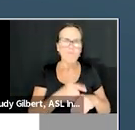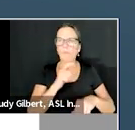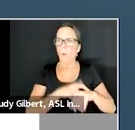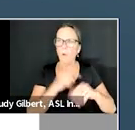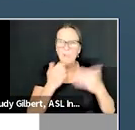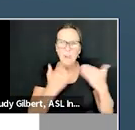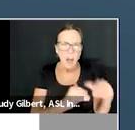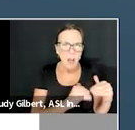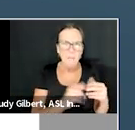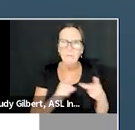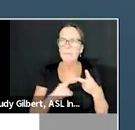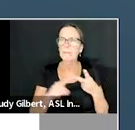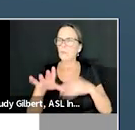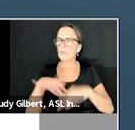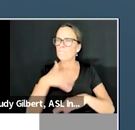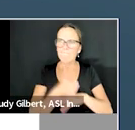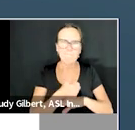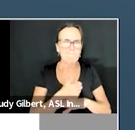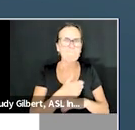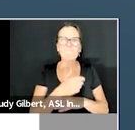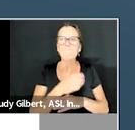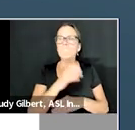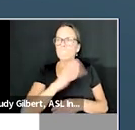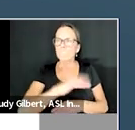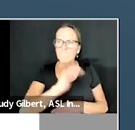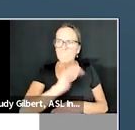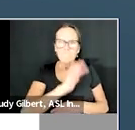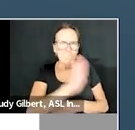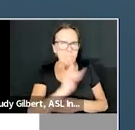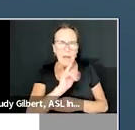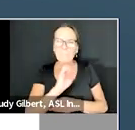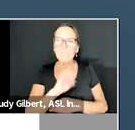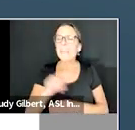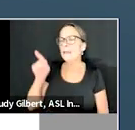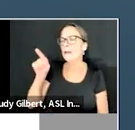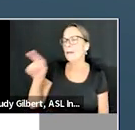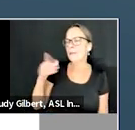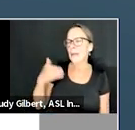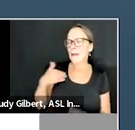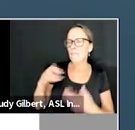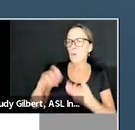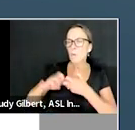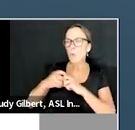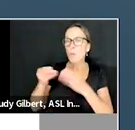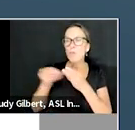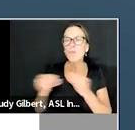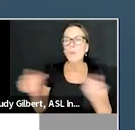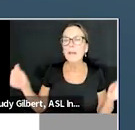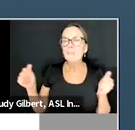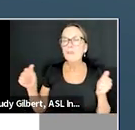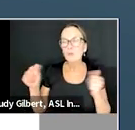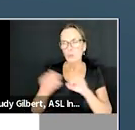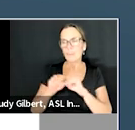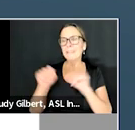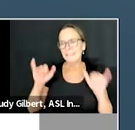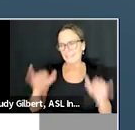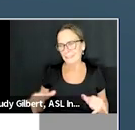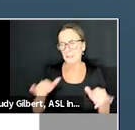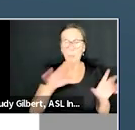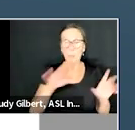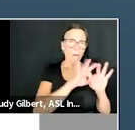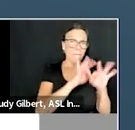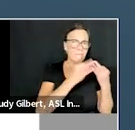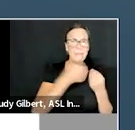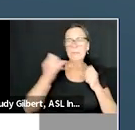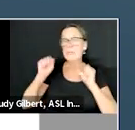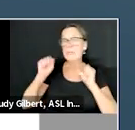implementing the student's IEP, there is something called a problem resolution system, which families can contact